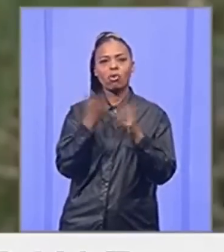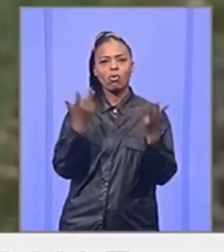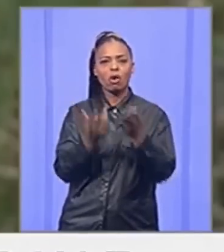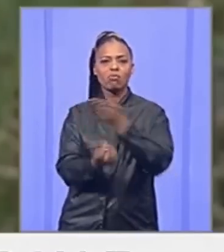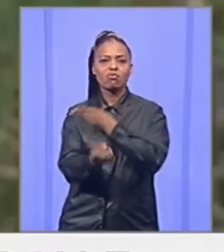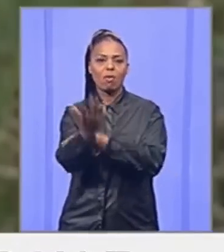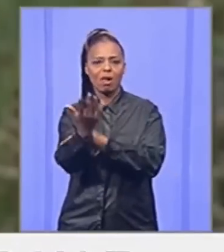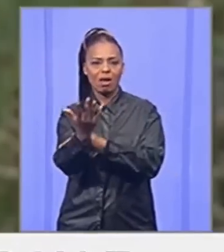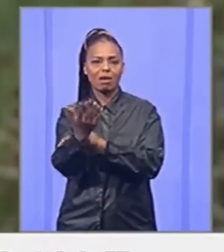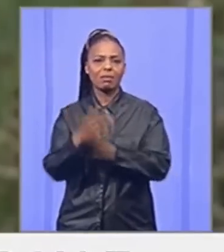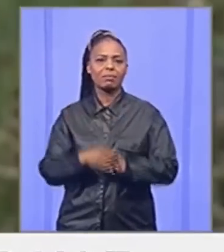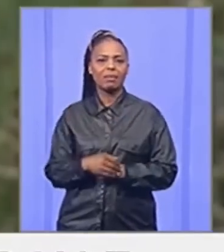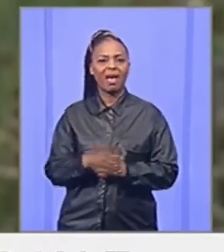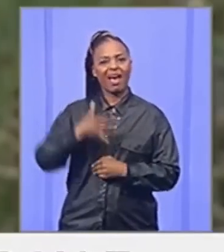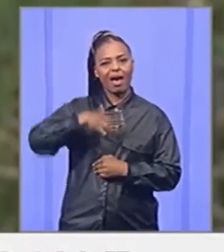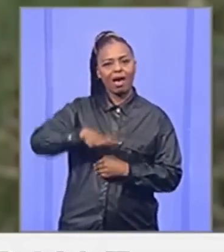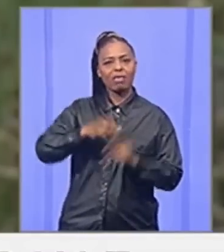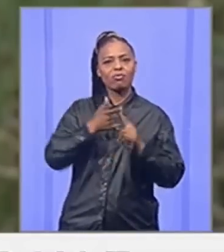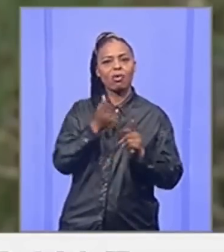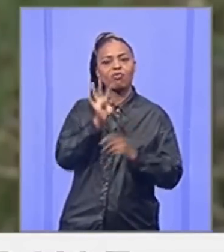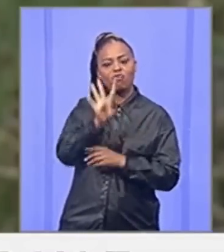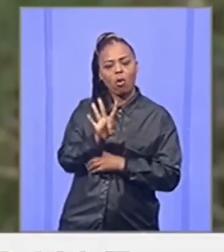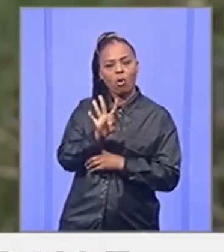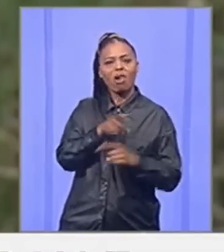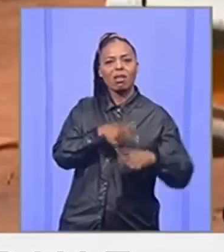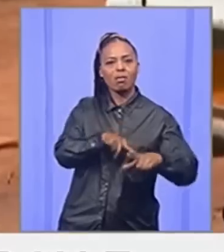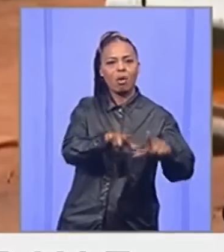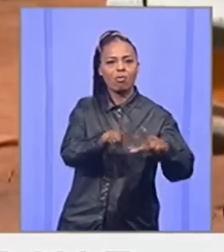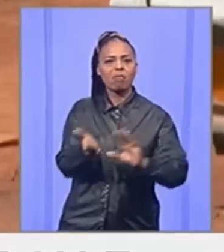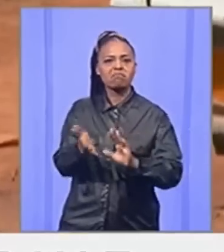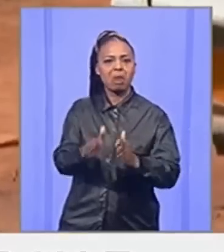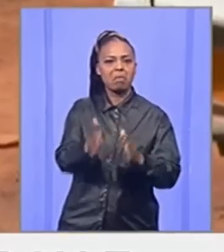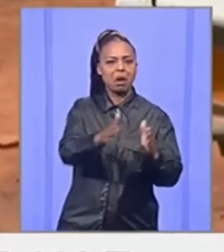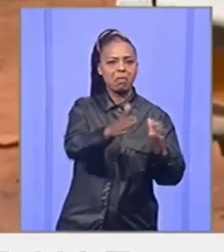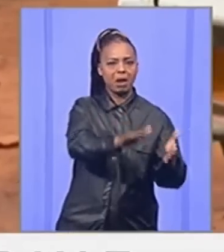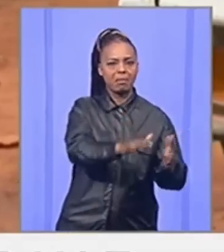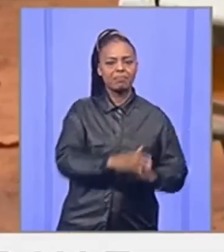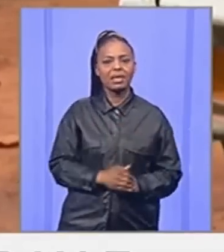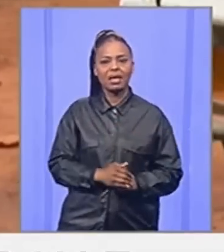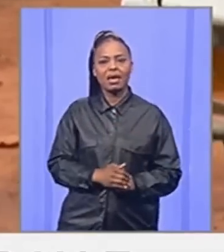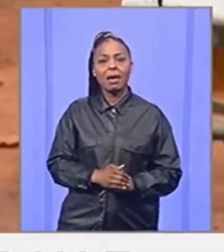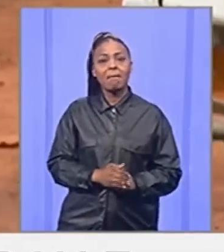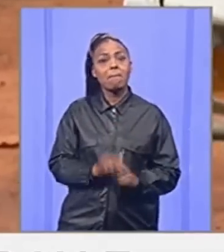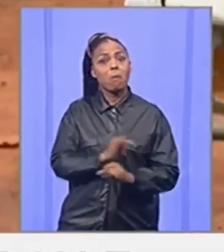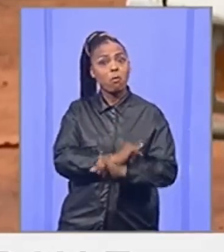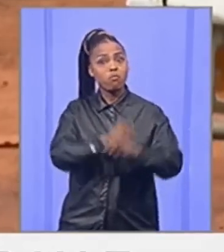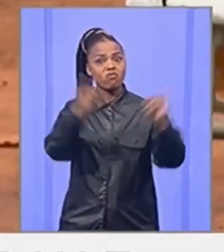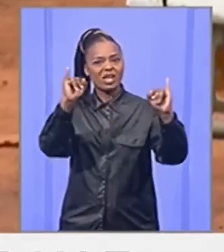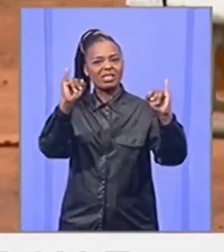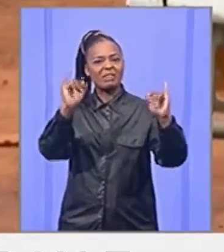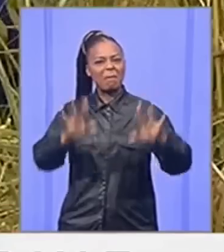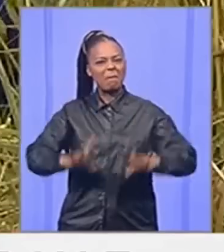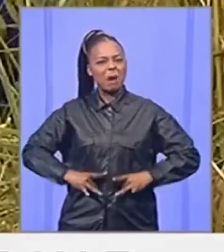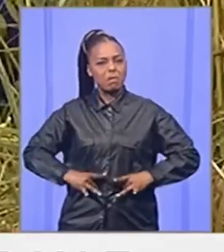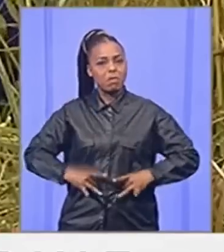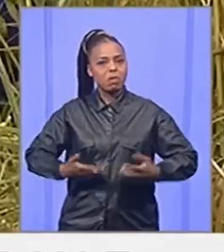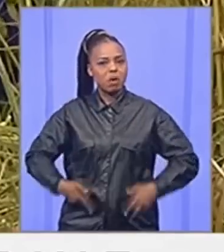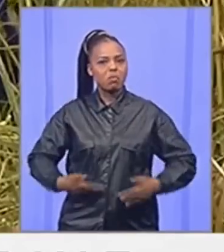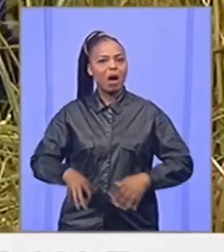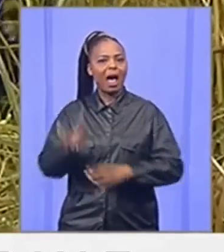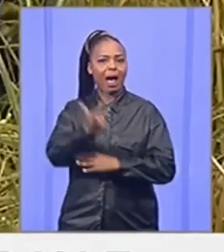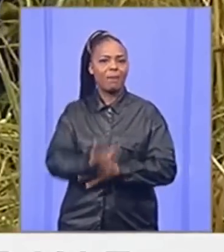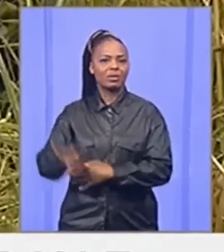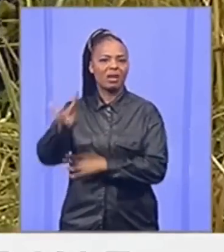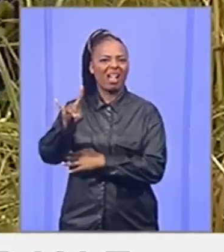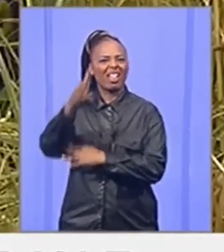ba Mpumalanga ba bangwe ba bane ba itšwa Limpopo. Lefelo leo le hlasetšwego kudu ke bolwetse bjo ke